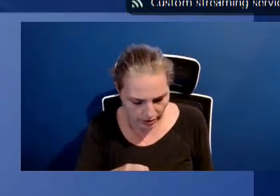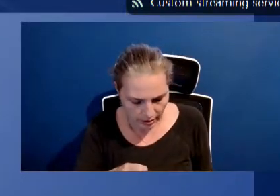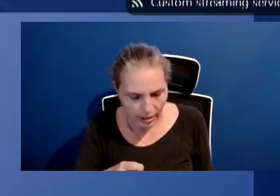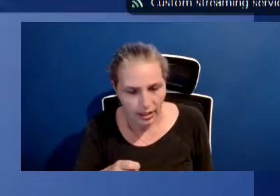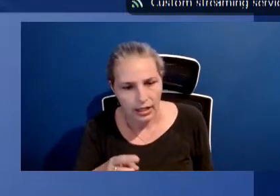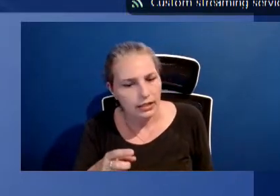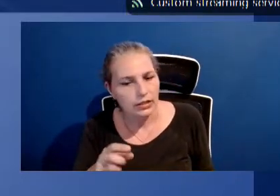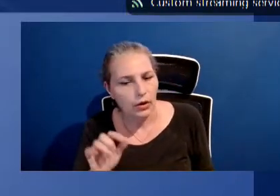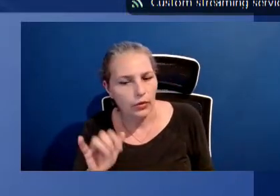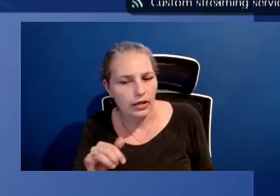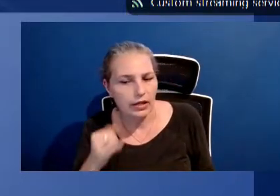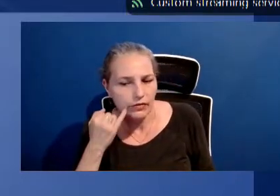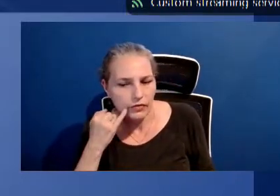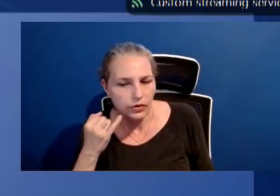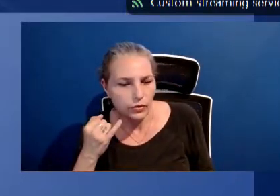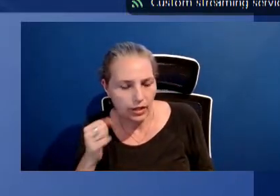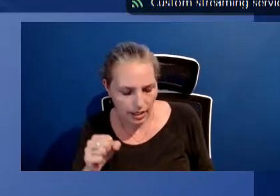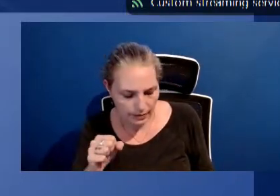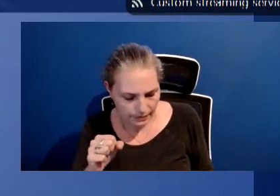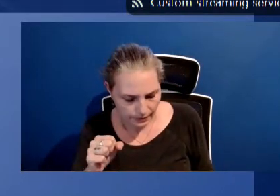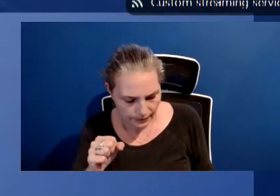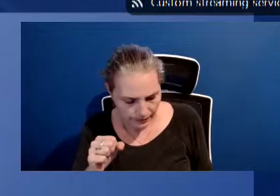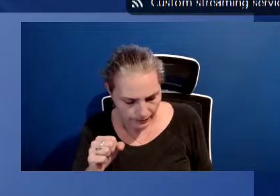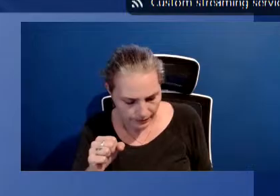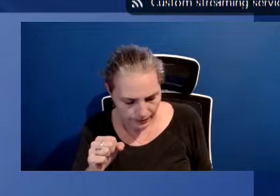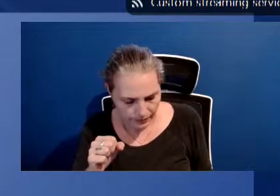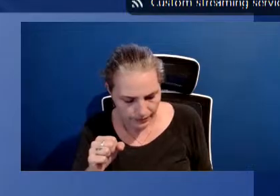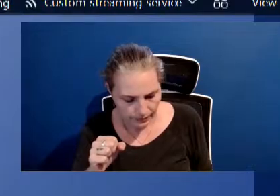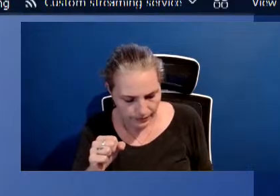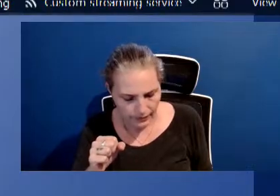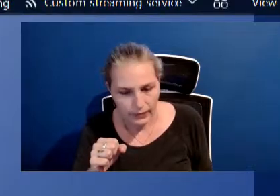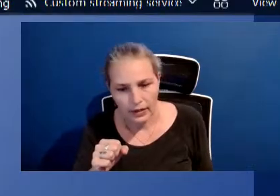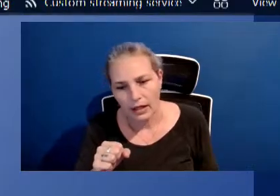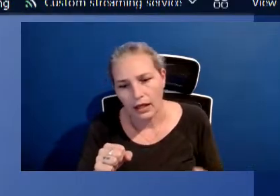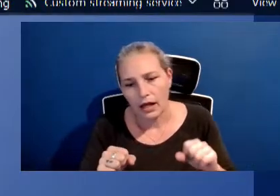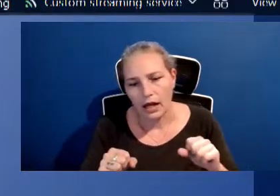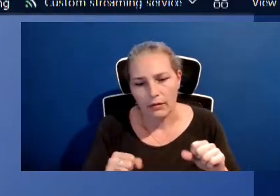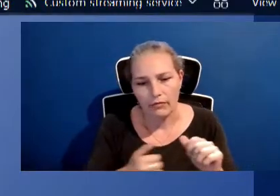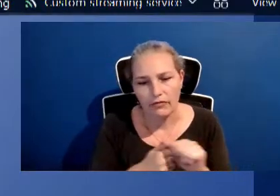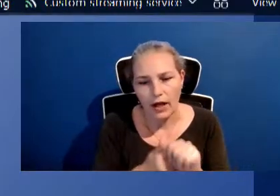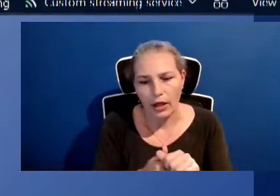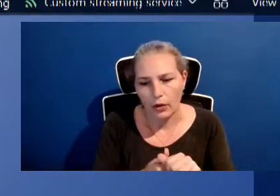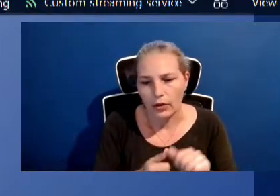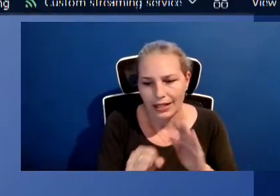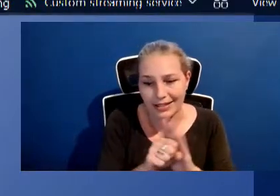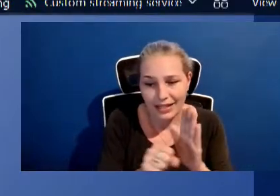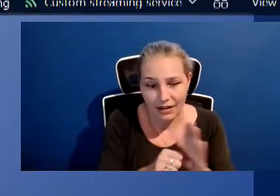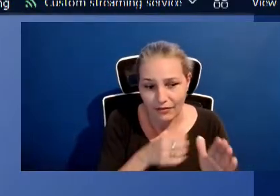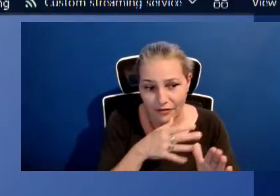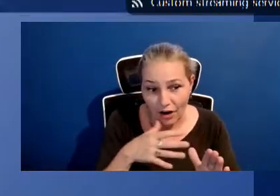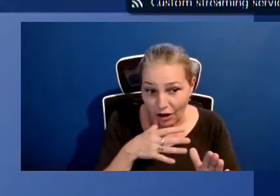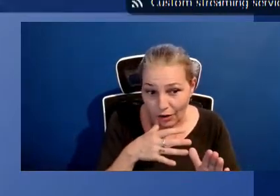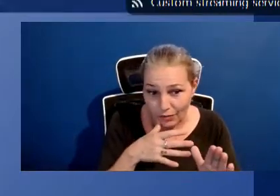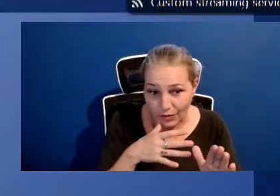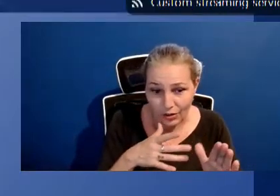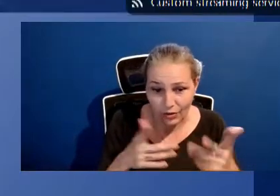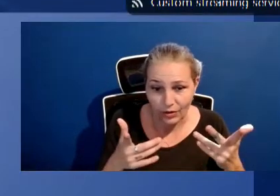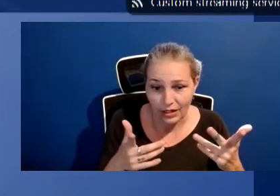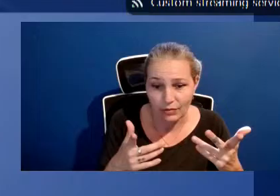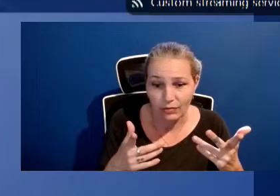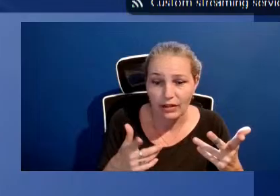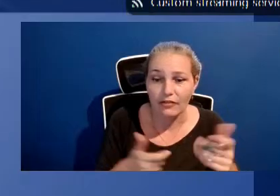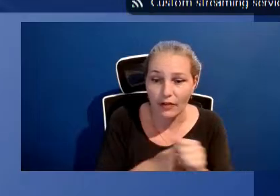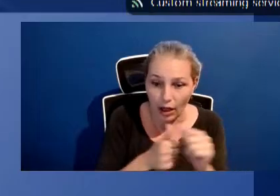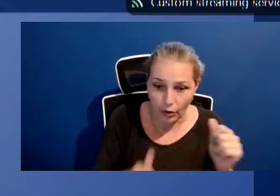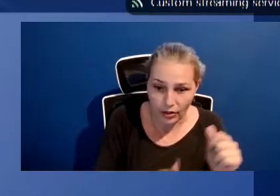Farm is because we've heard so many of you file a request for assistance with us, and we're able to follow through on those complaints. But, you know, although